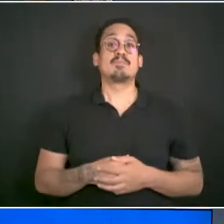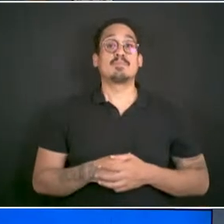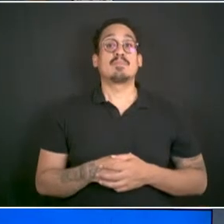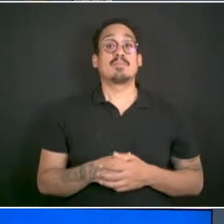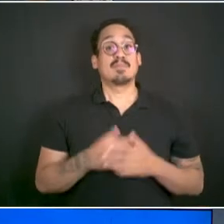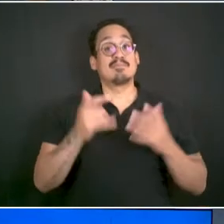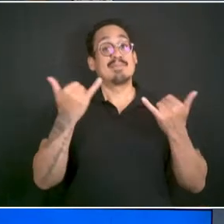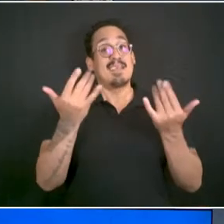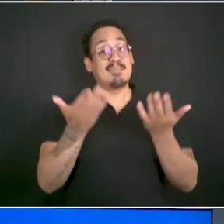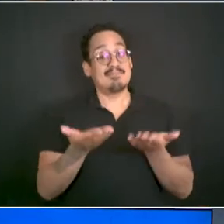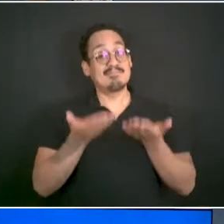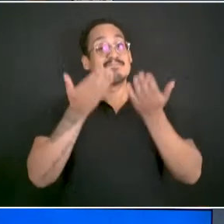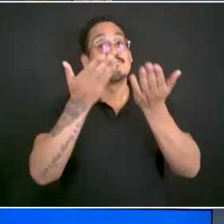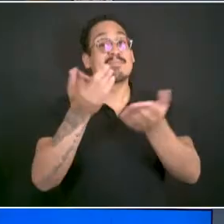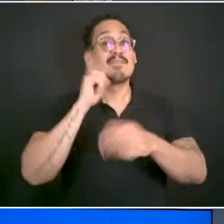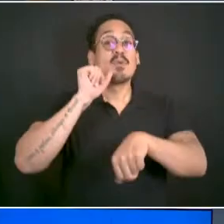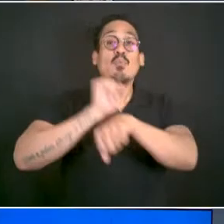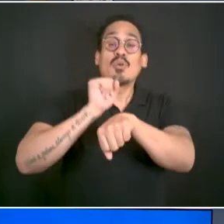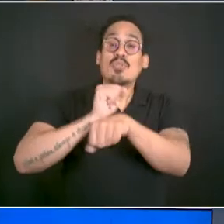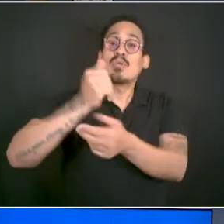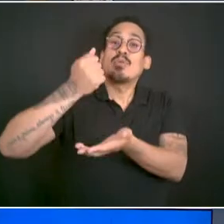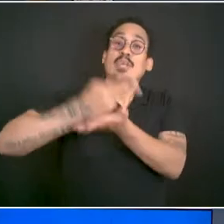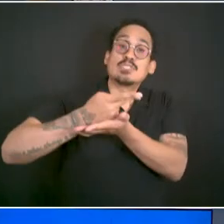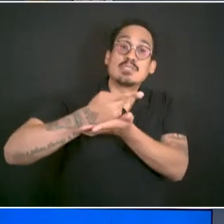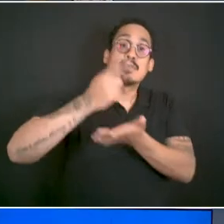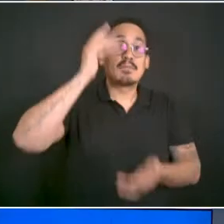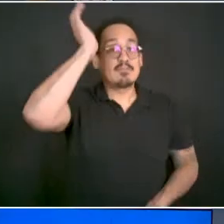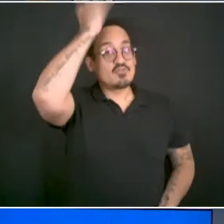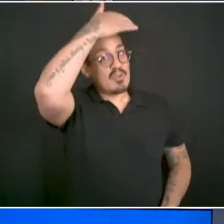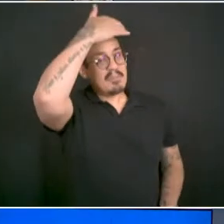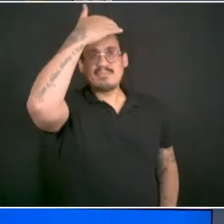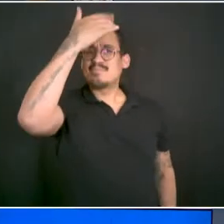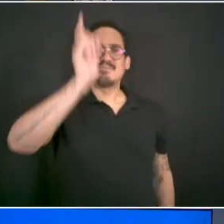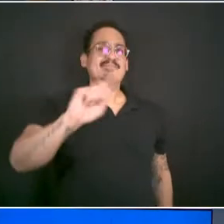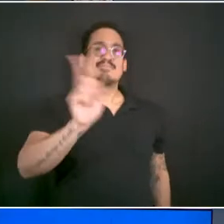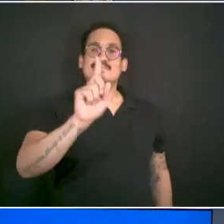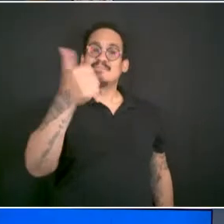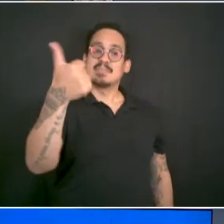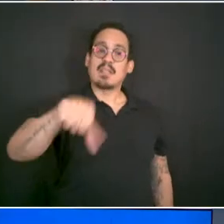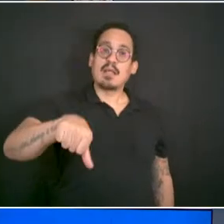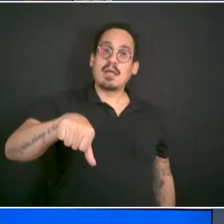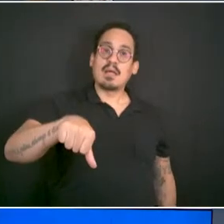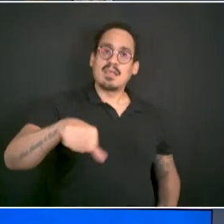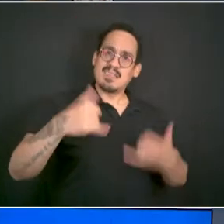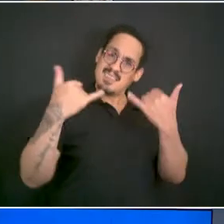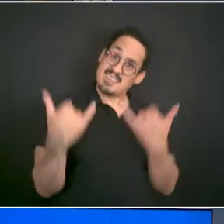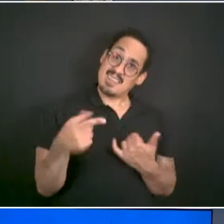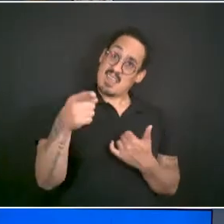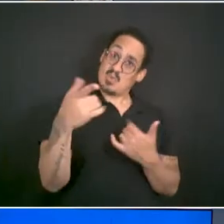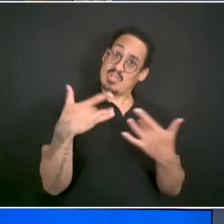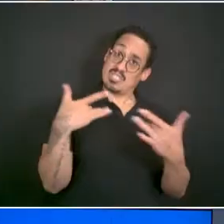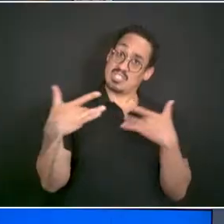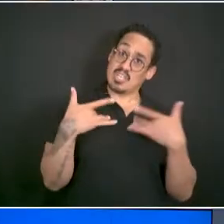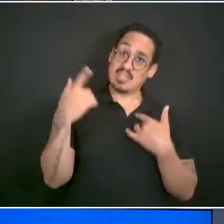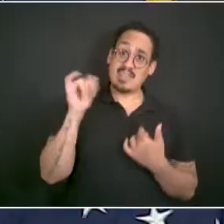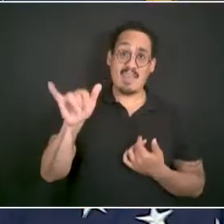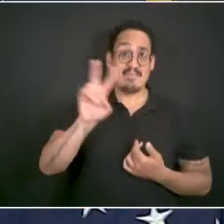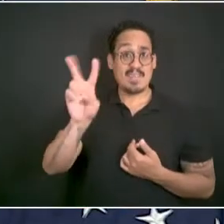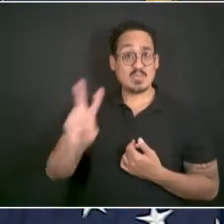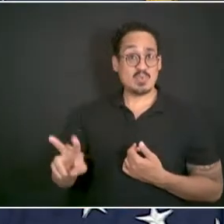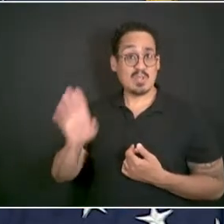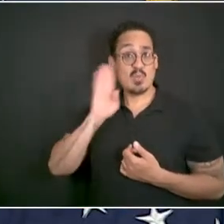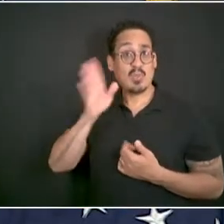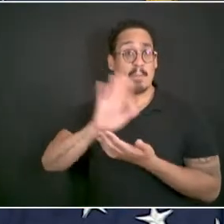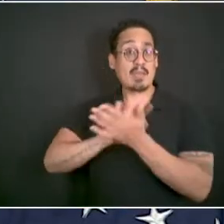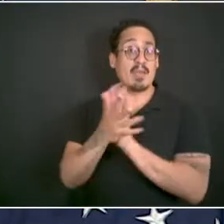you worried that the Venezuelans here are not going to get work authorizations, and now the cost of the city is going to go up? So 2 questions.